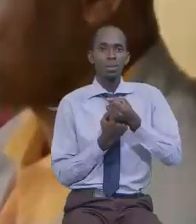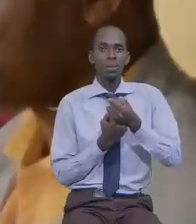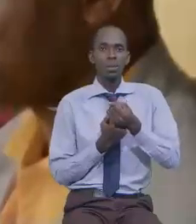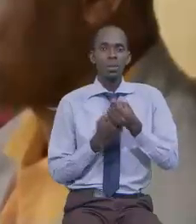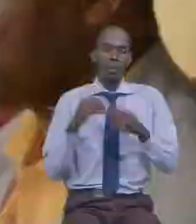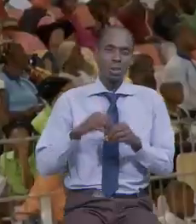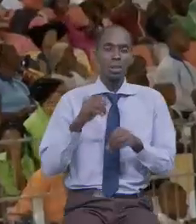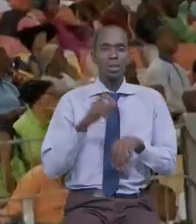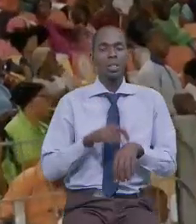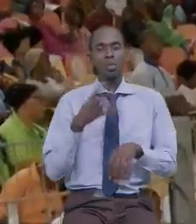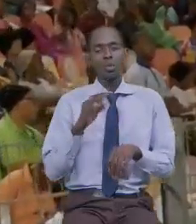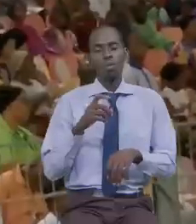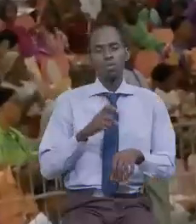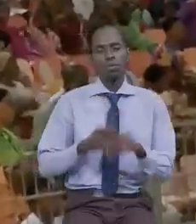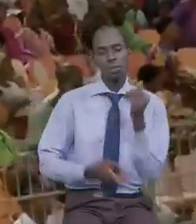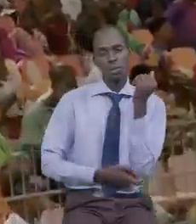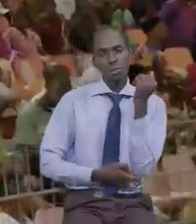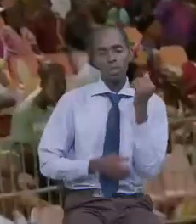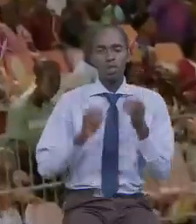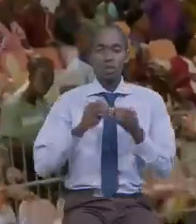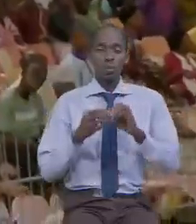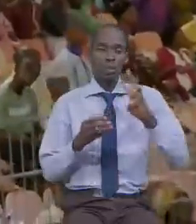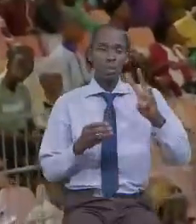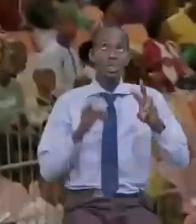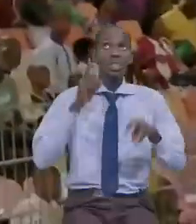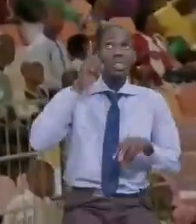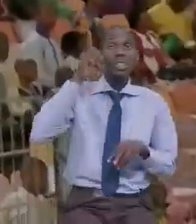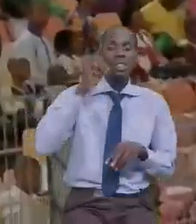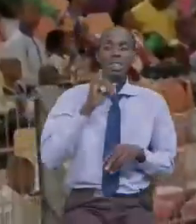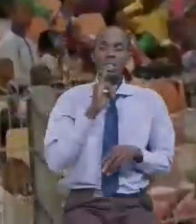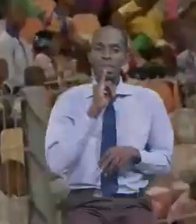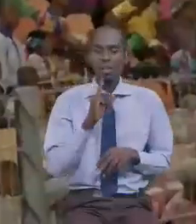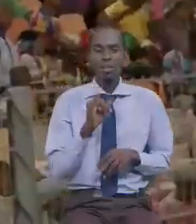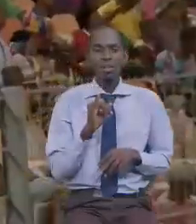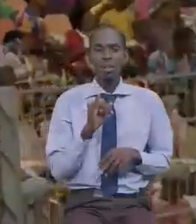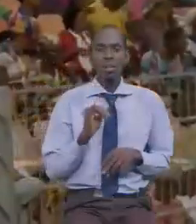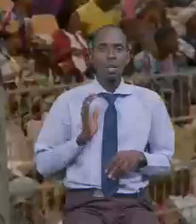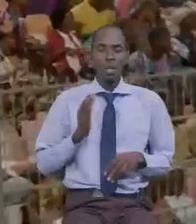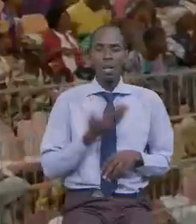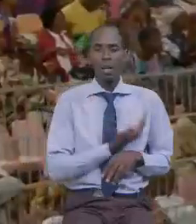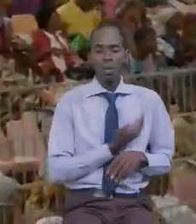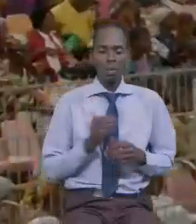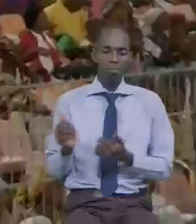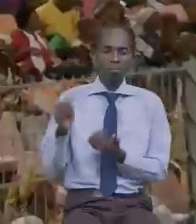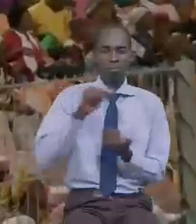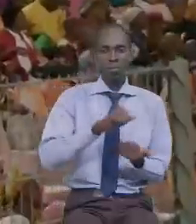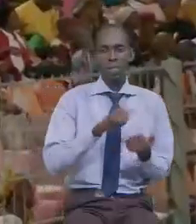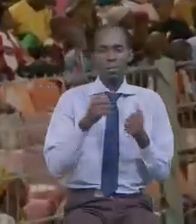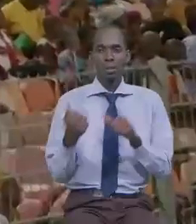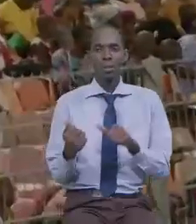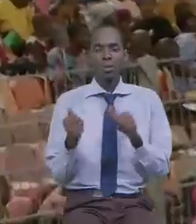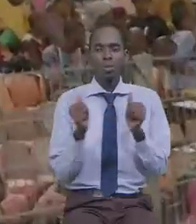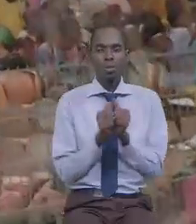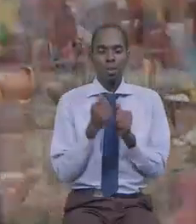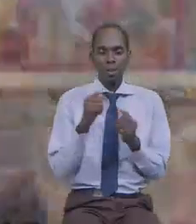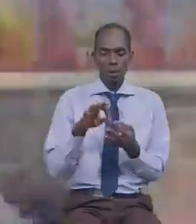temptation. Number six, he is our baptizer of the Spirit